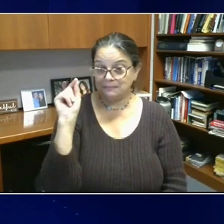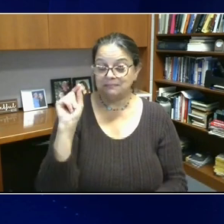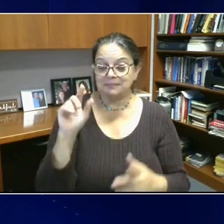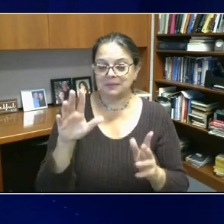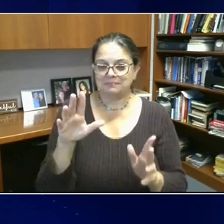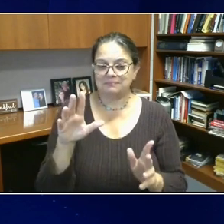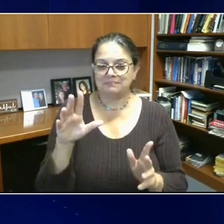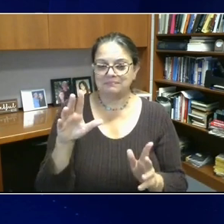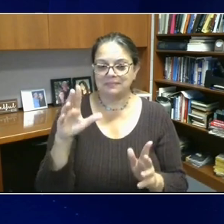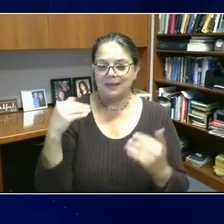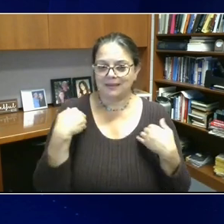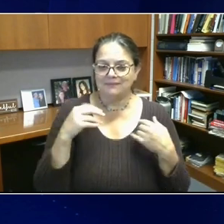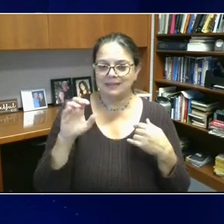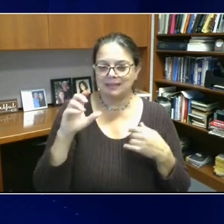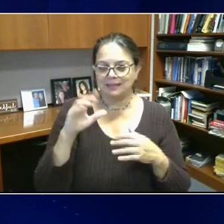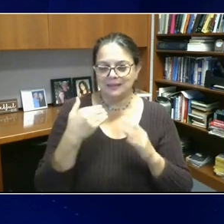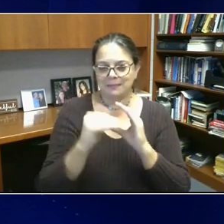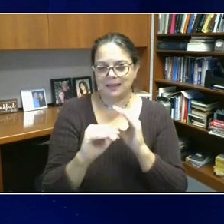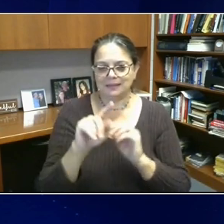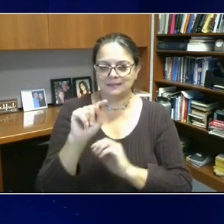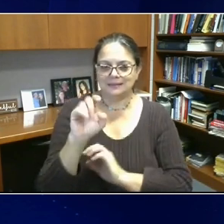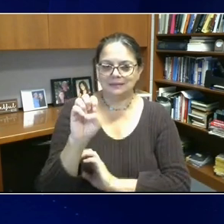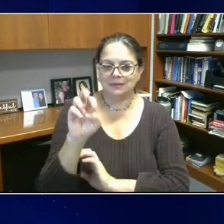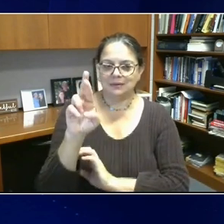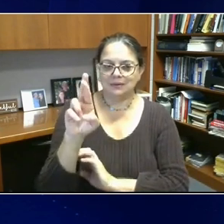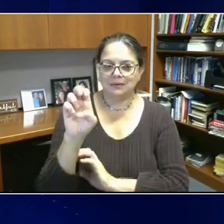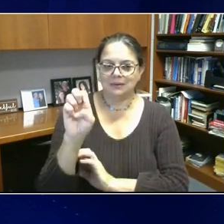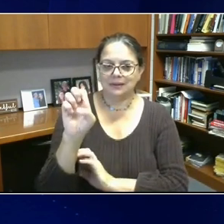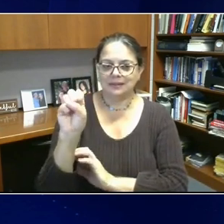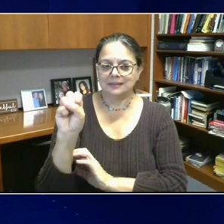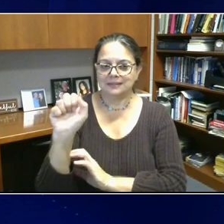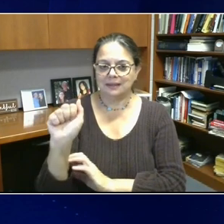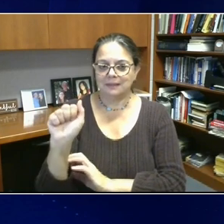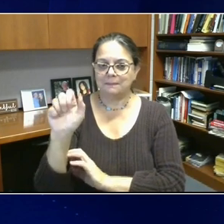You can contact me through Gallaudet University